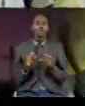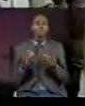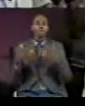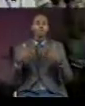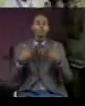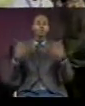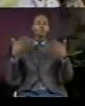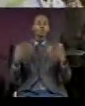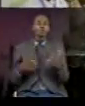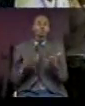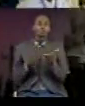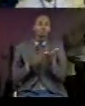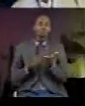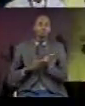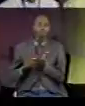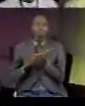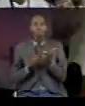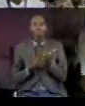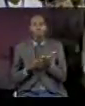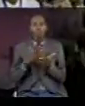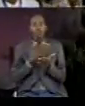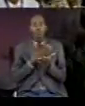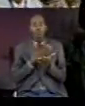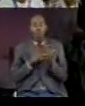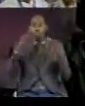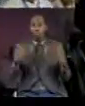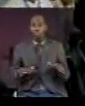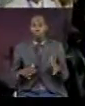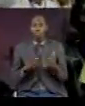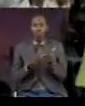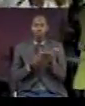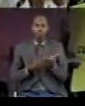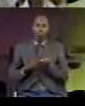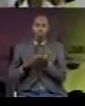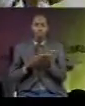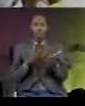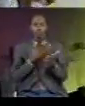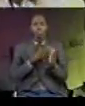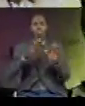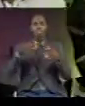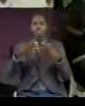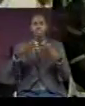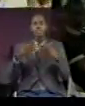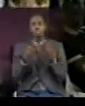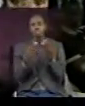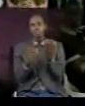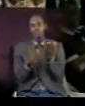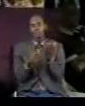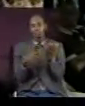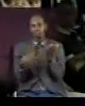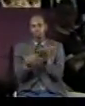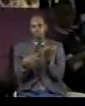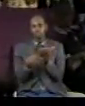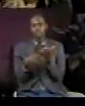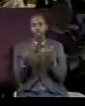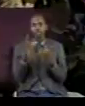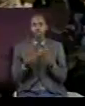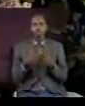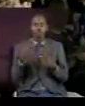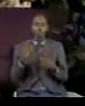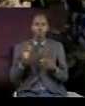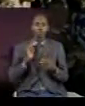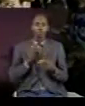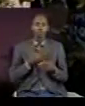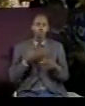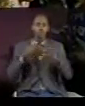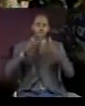line? Please raise your hand and wave it at me. The supervisors, please help us.